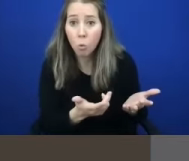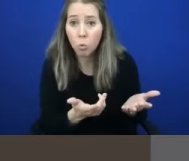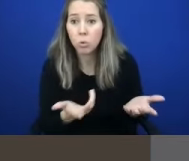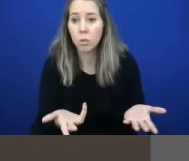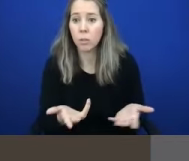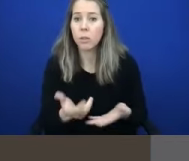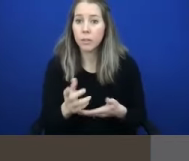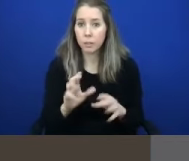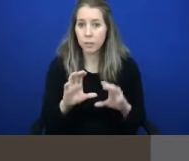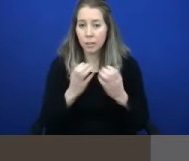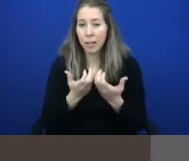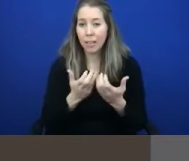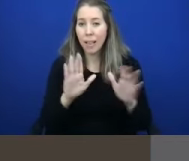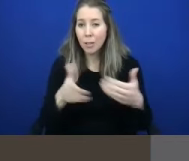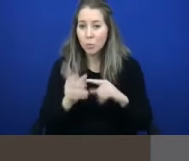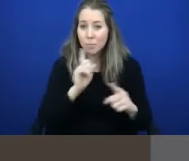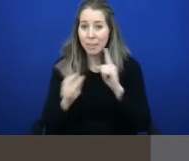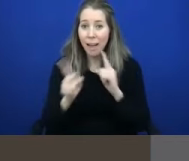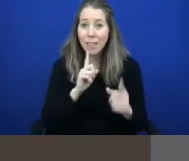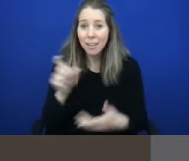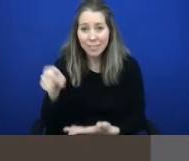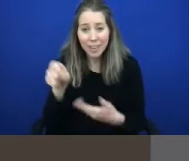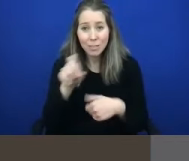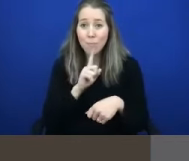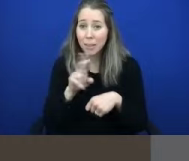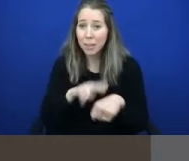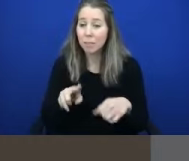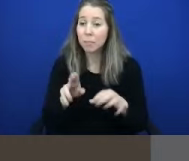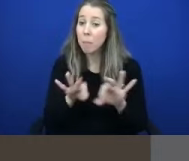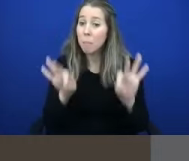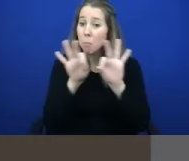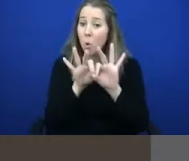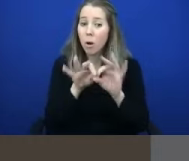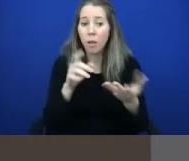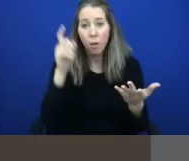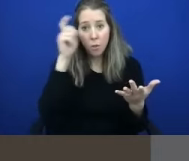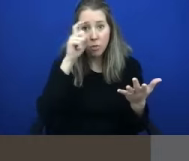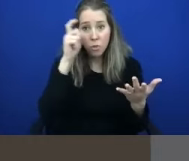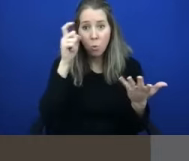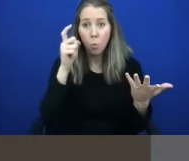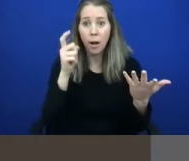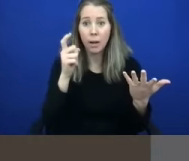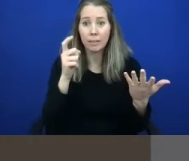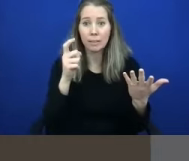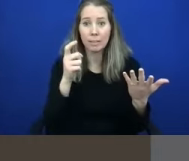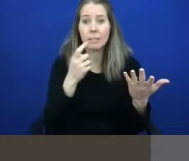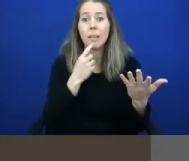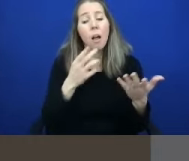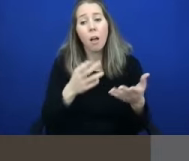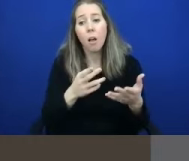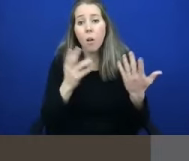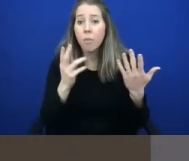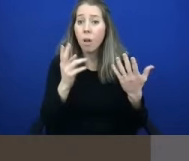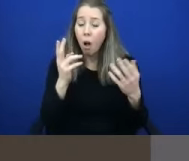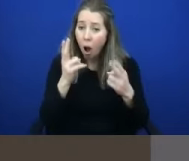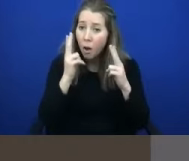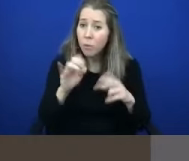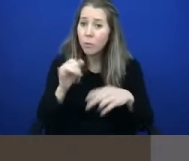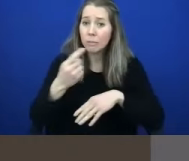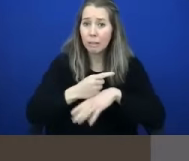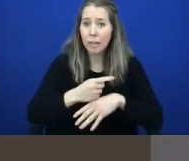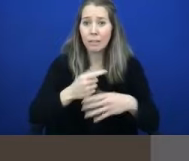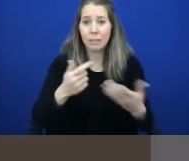said, classroom dialogue, right? Yes, absolutely. There's that saying that the wise sage on the stage, like gone are those days. I don't like to be talked